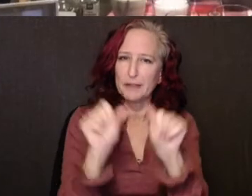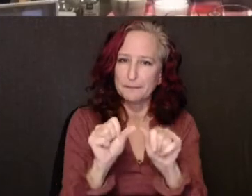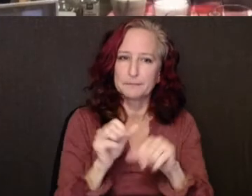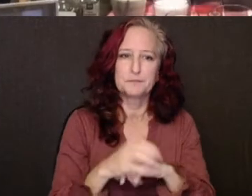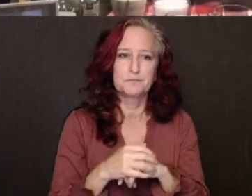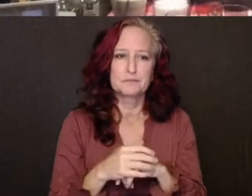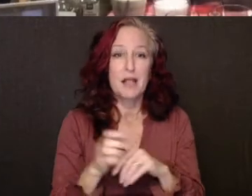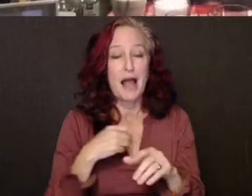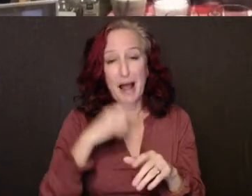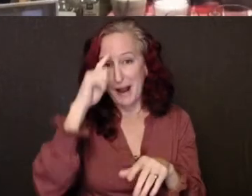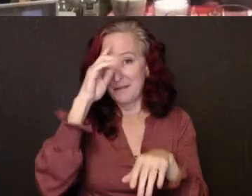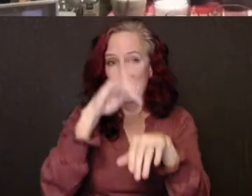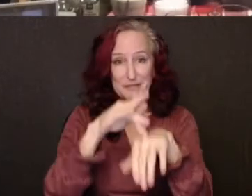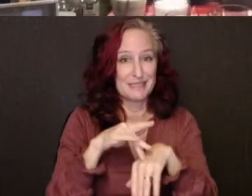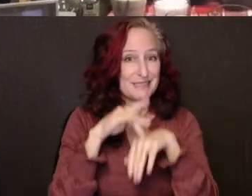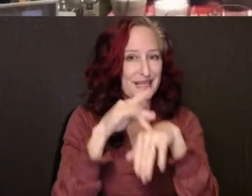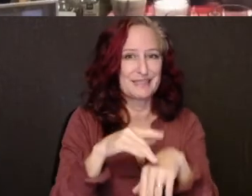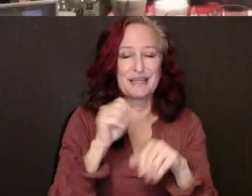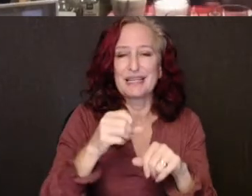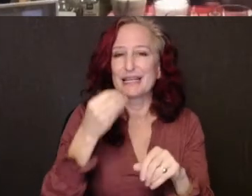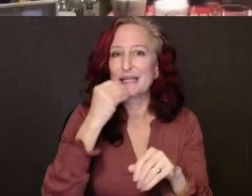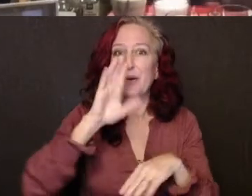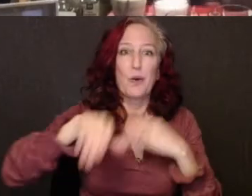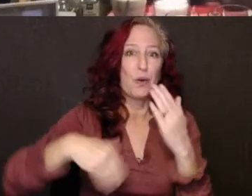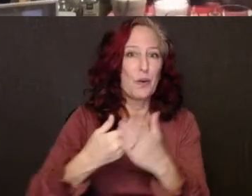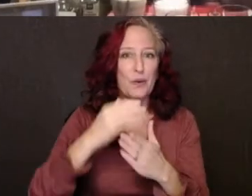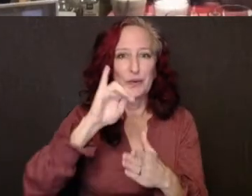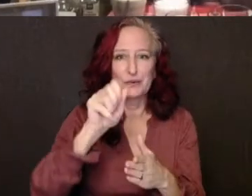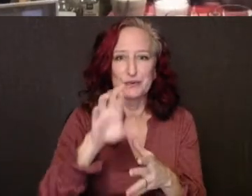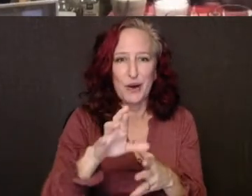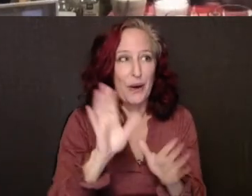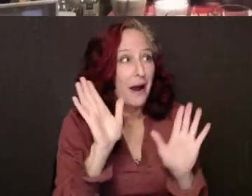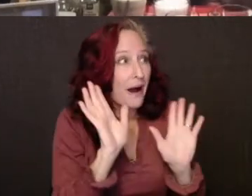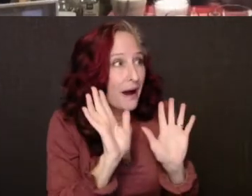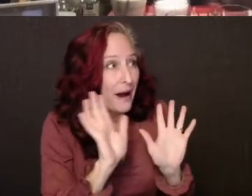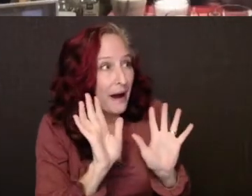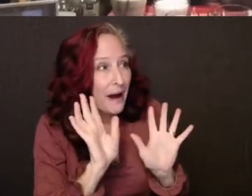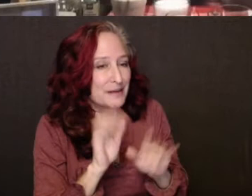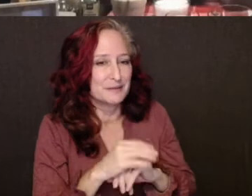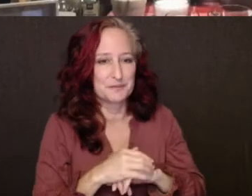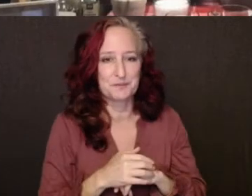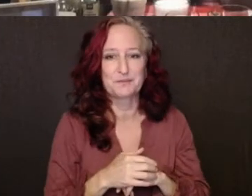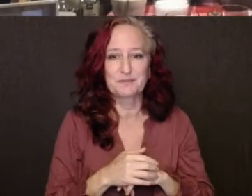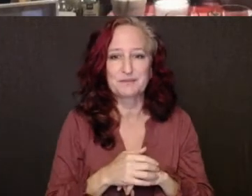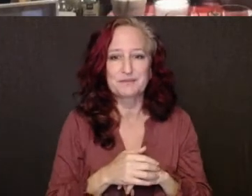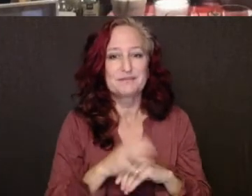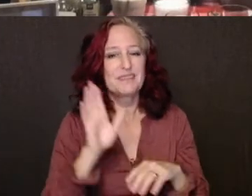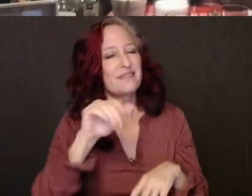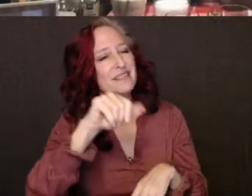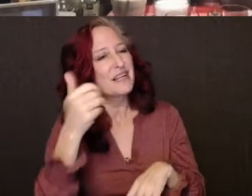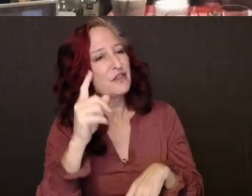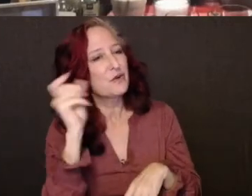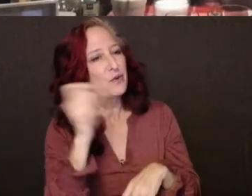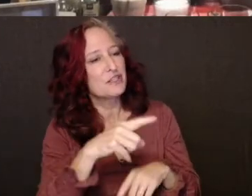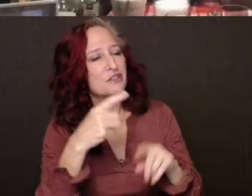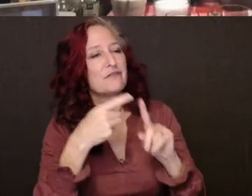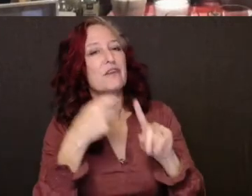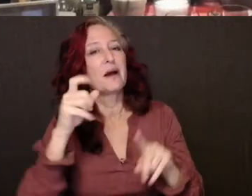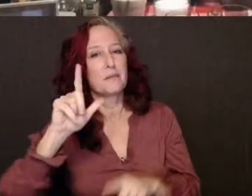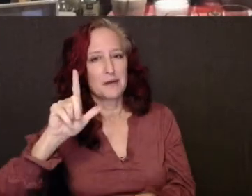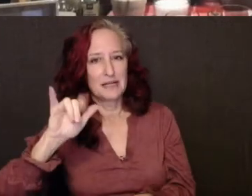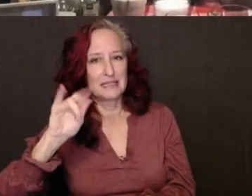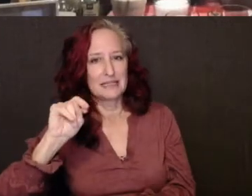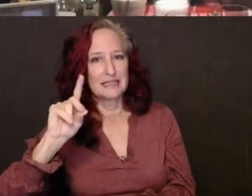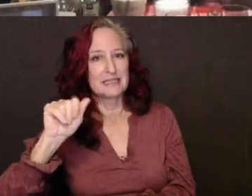keep it in direct sunlight, it's probably not going to do well. But as long as it's kept at room temperature, so far it's been pretty good. And as long as